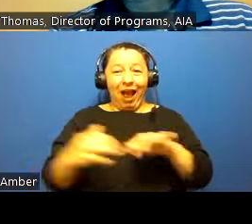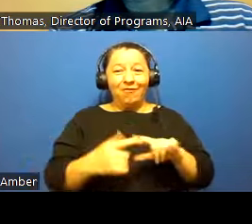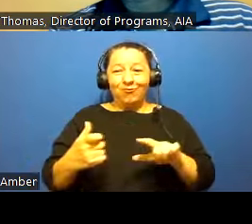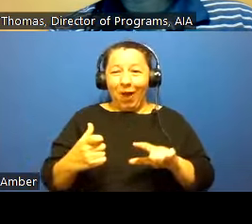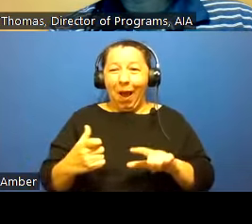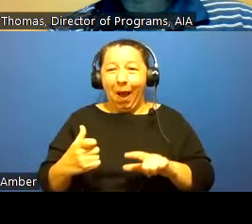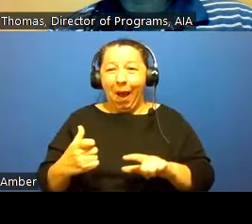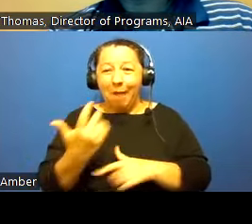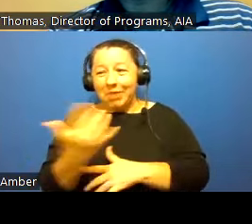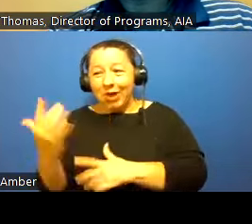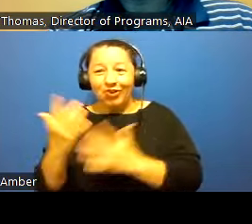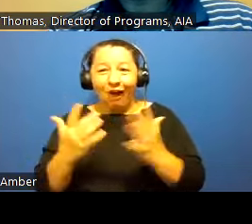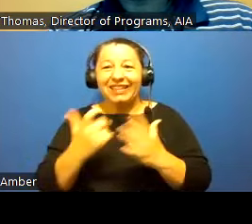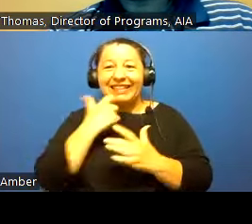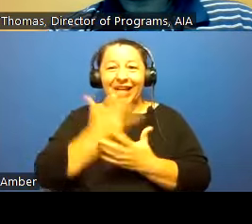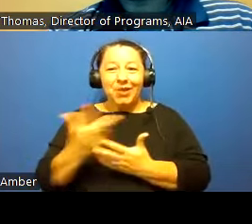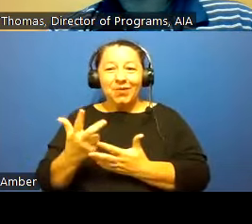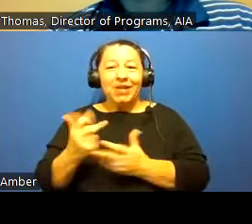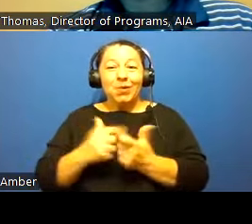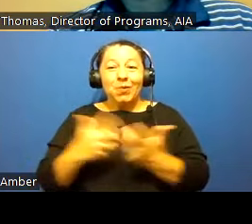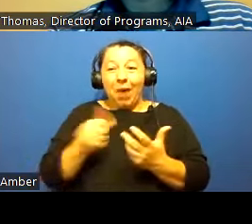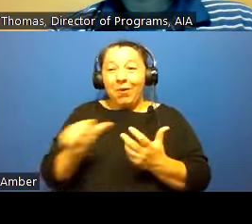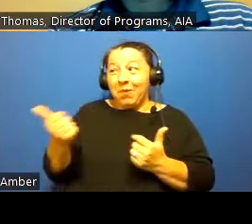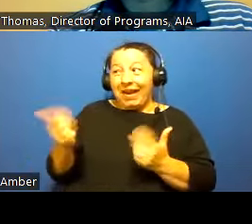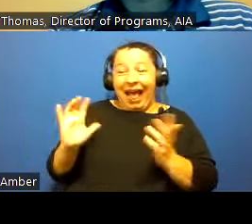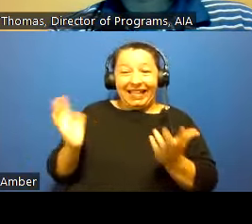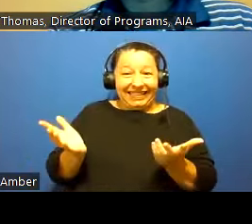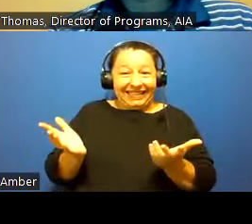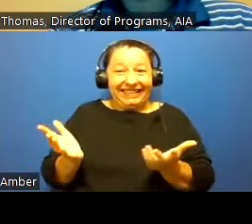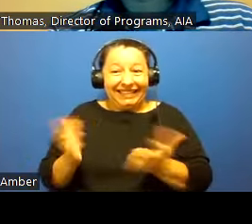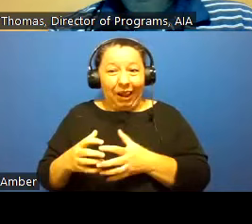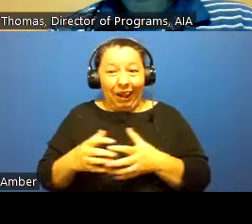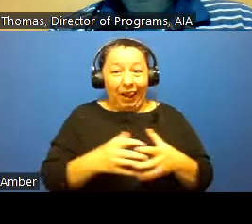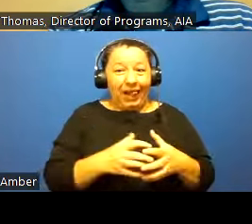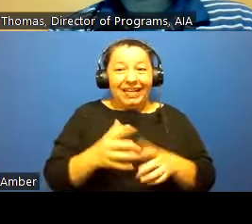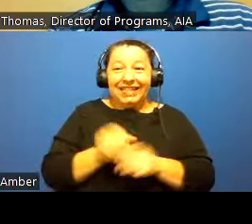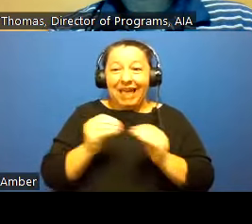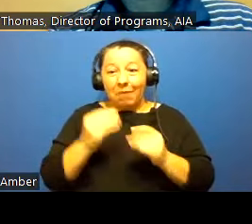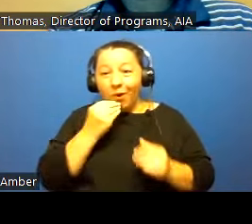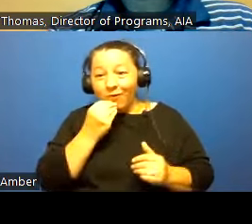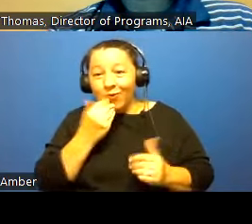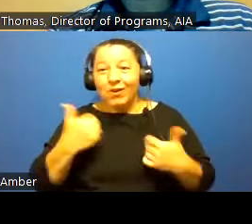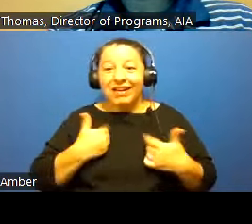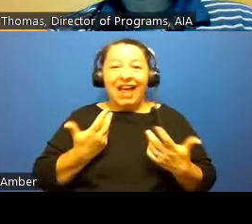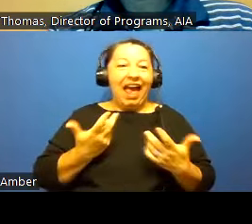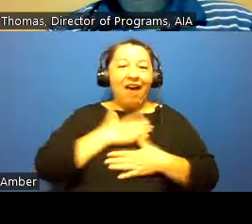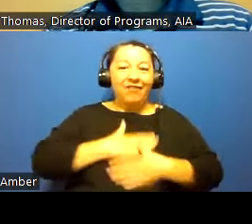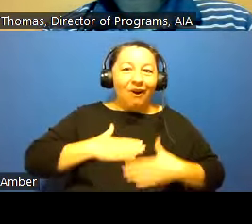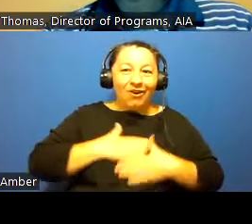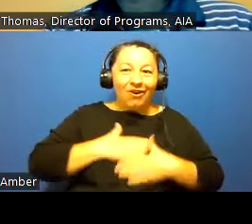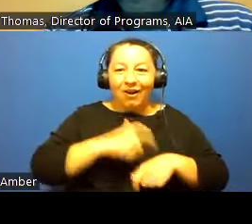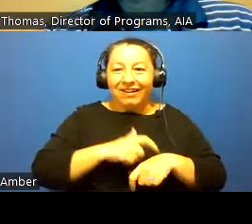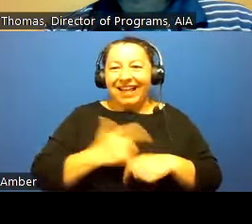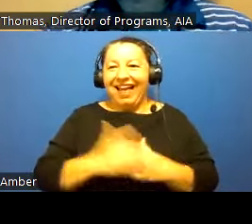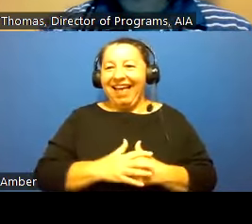last 3 weeks without anyone else to get more food and have R&R. And